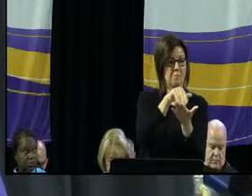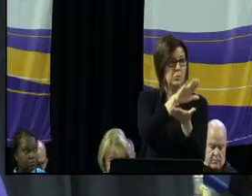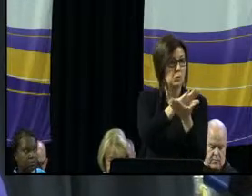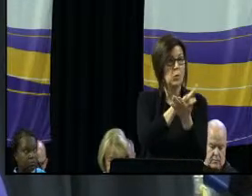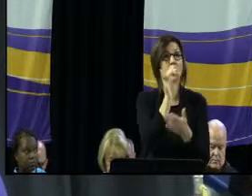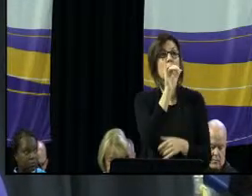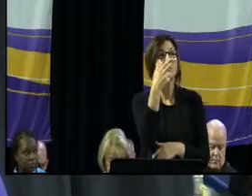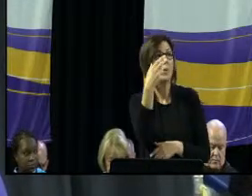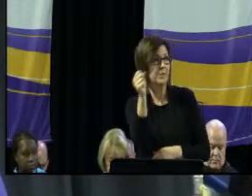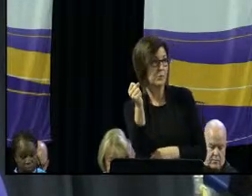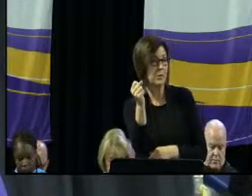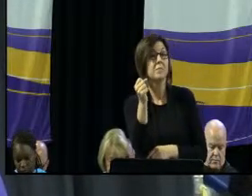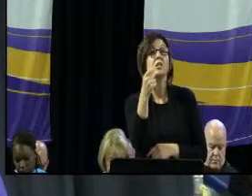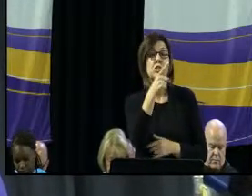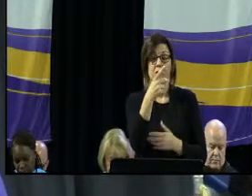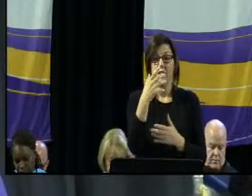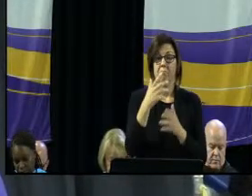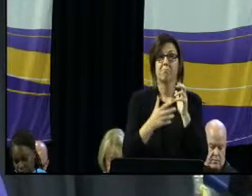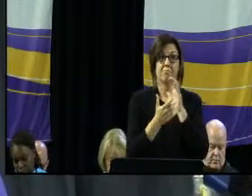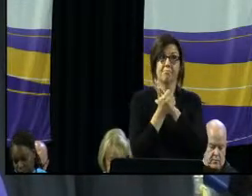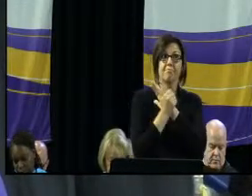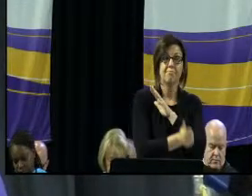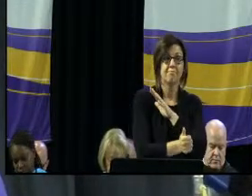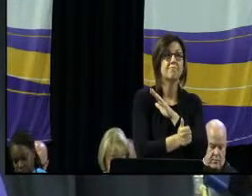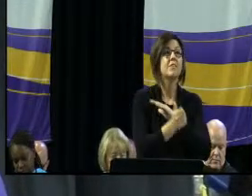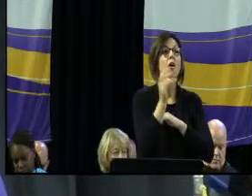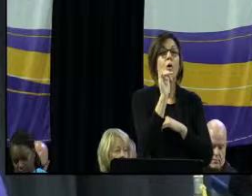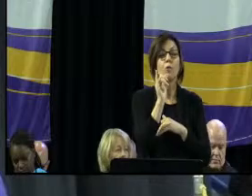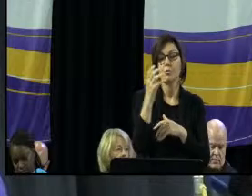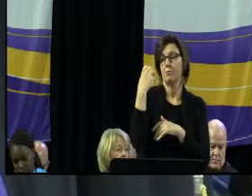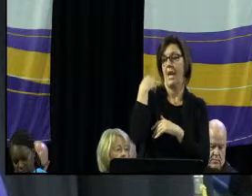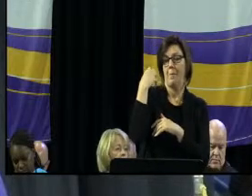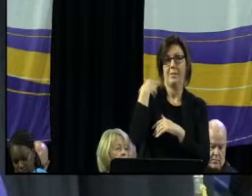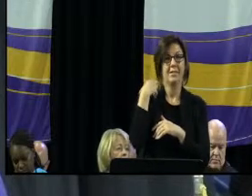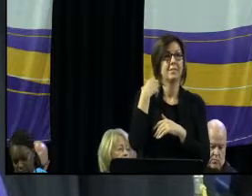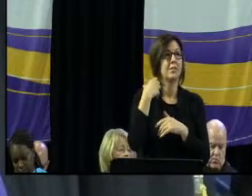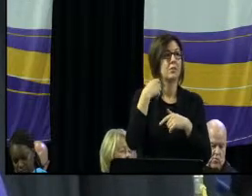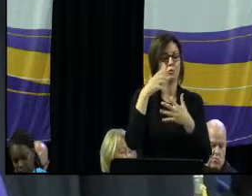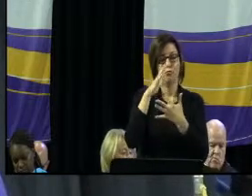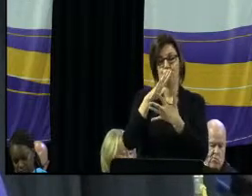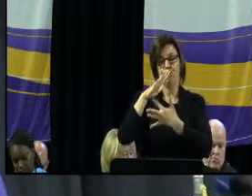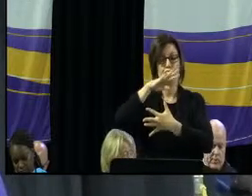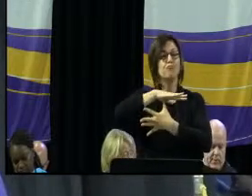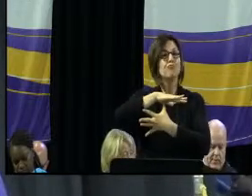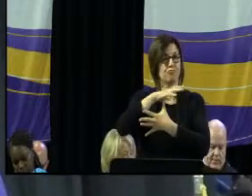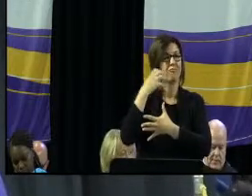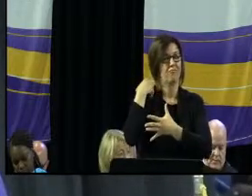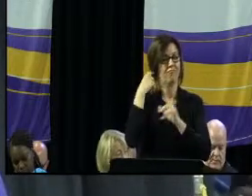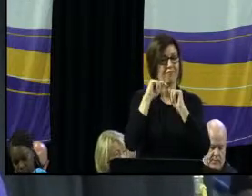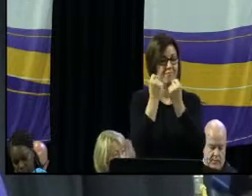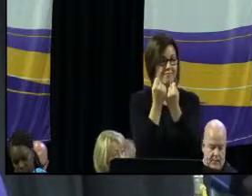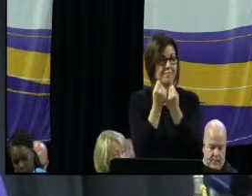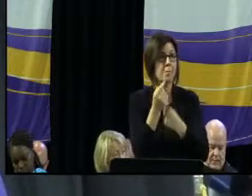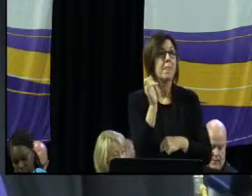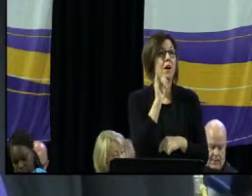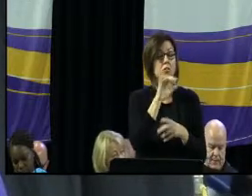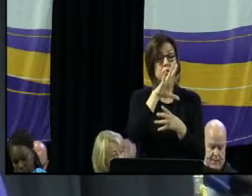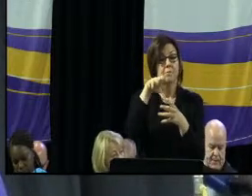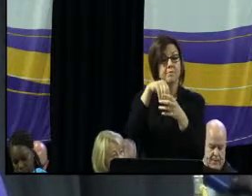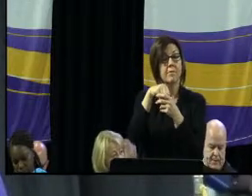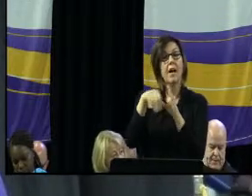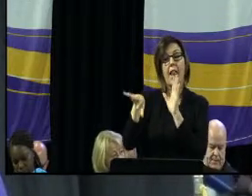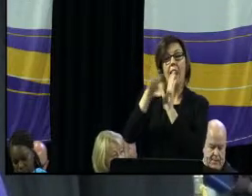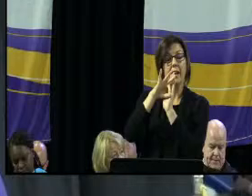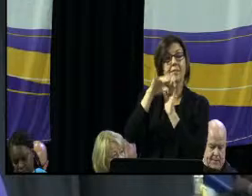led it her freshman year and was captain of the team her junior and senior years. Ridgely was elected and served as vice president of